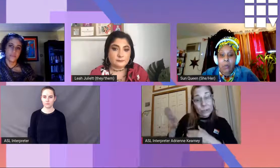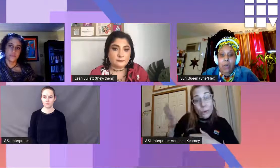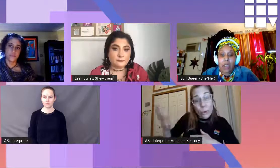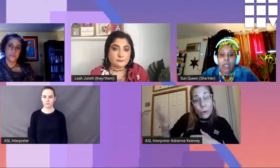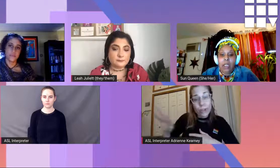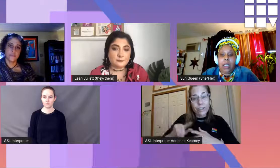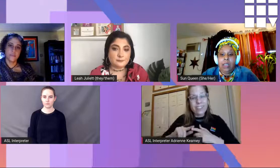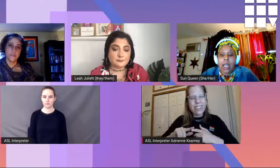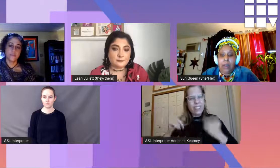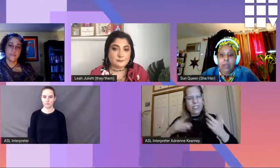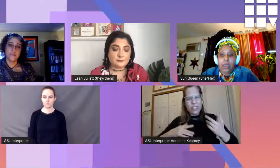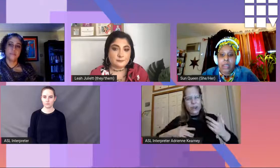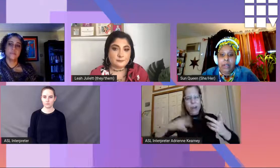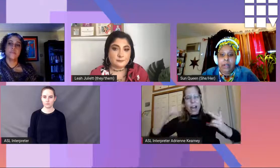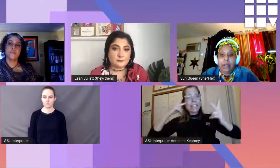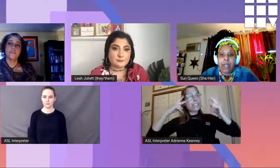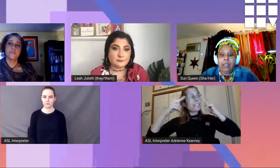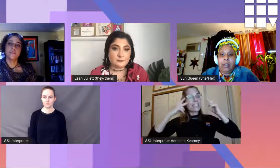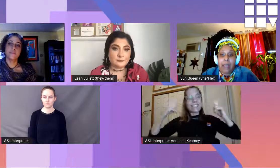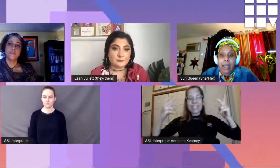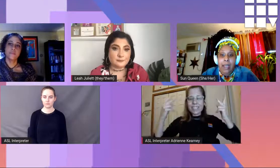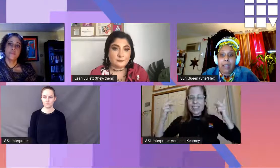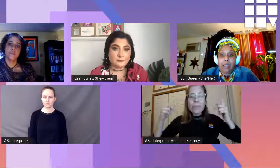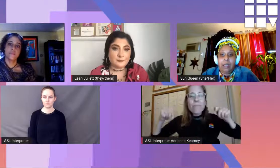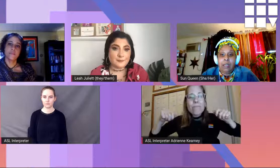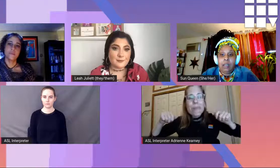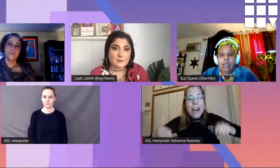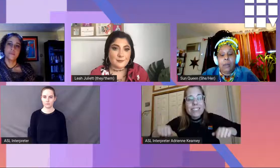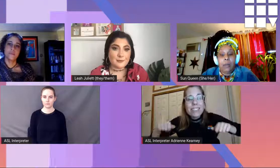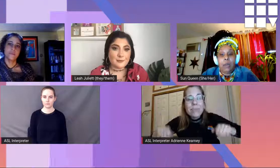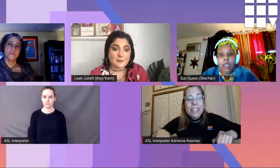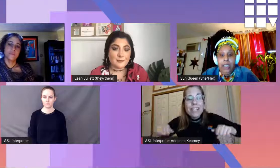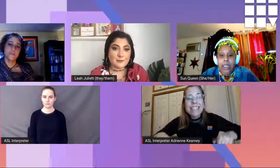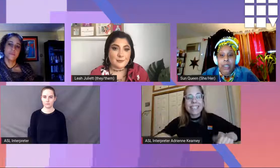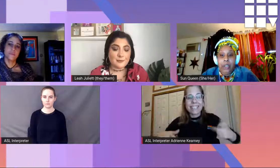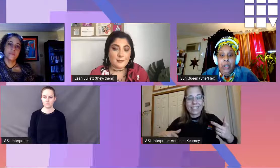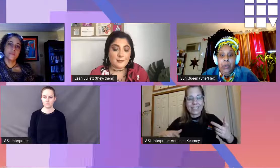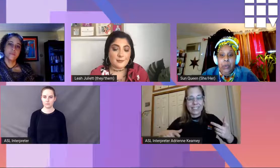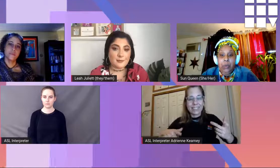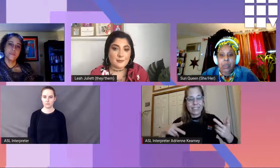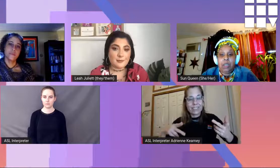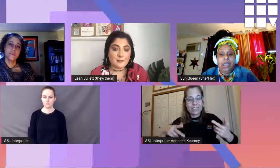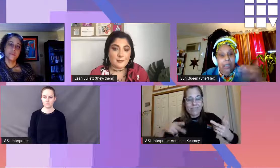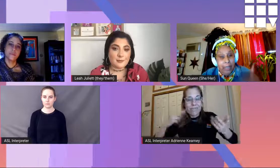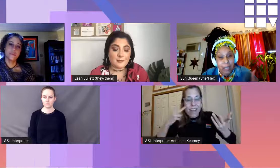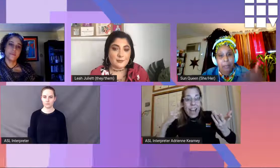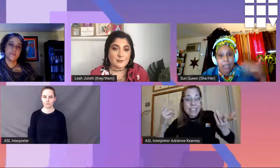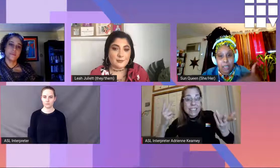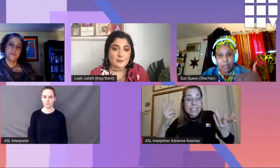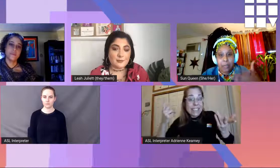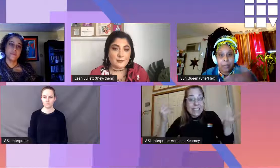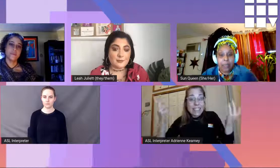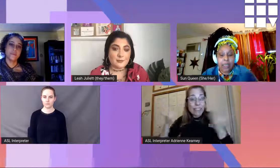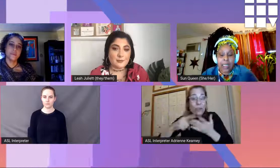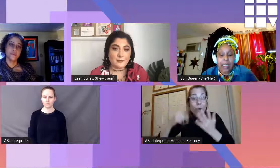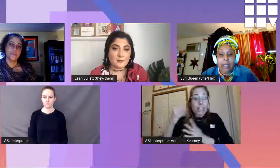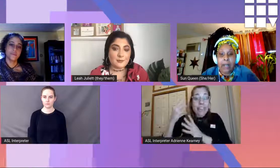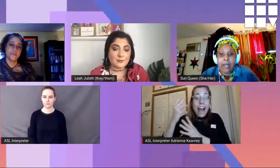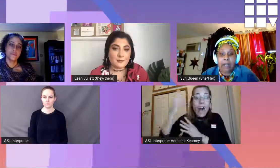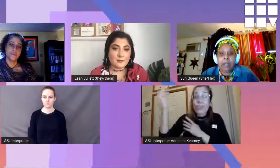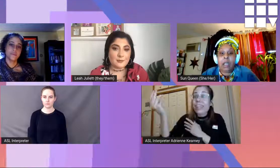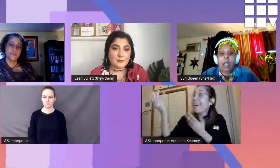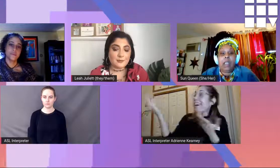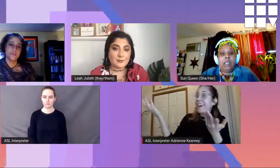possibilities. What is out there is that someone needs to see me, because